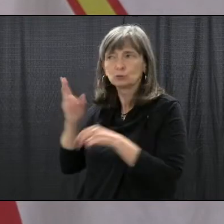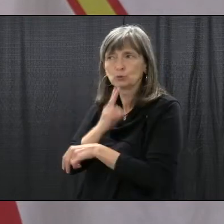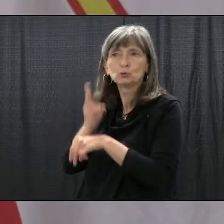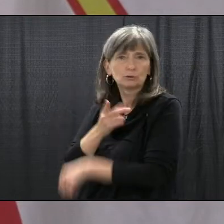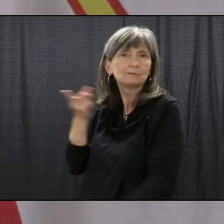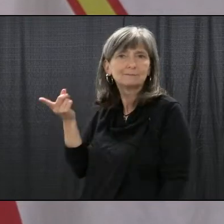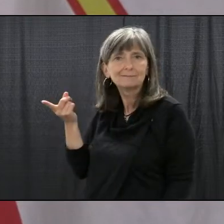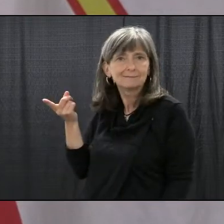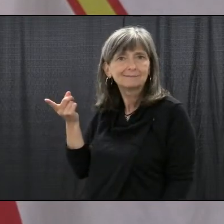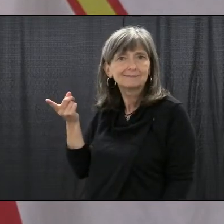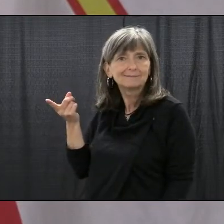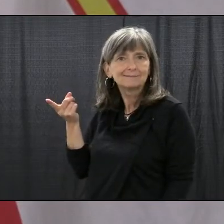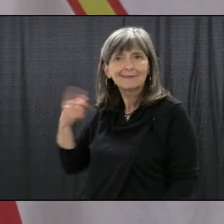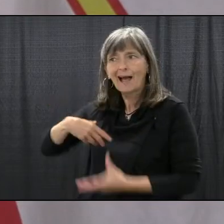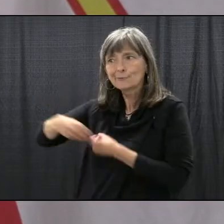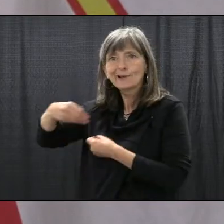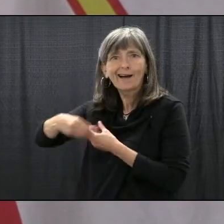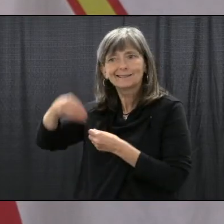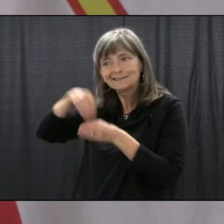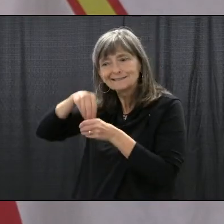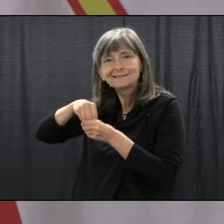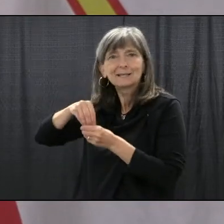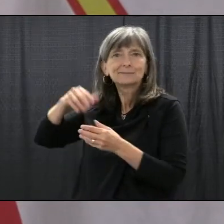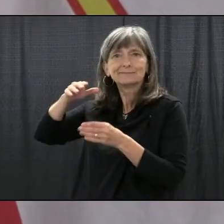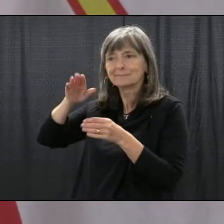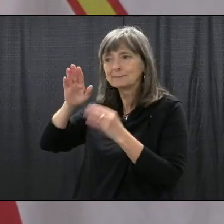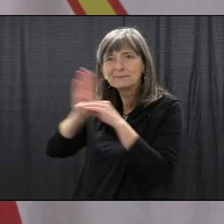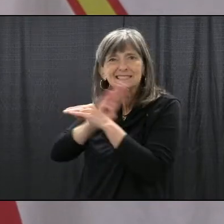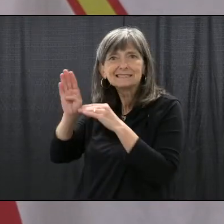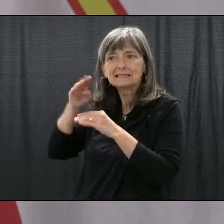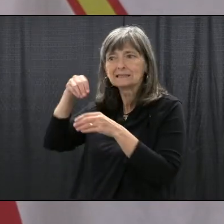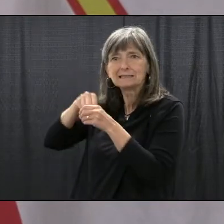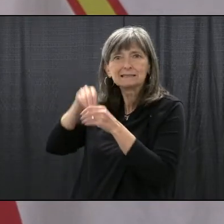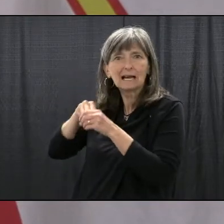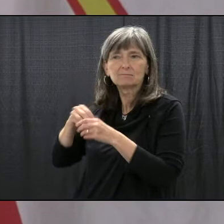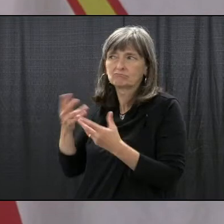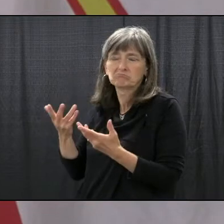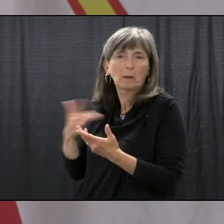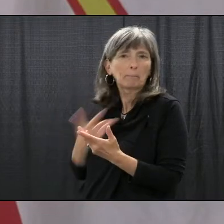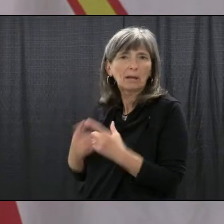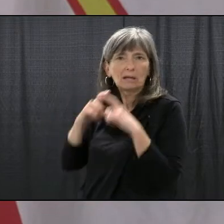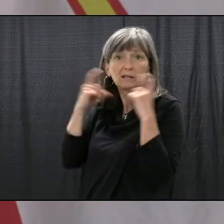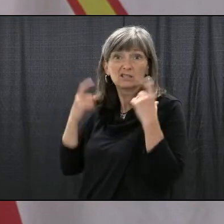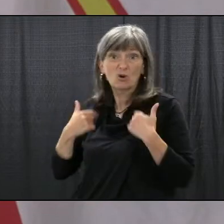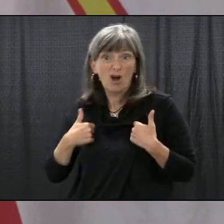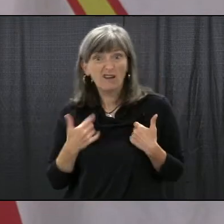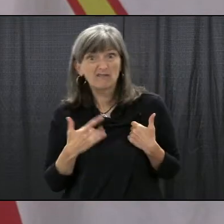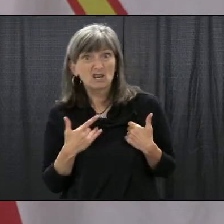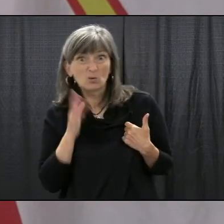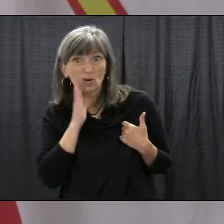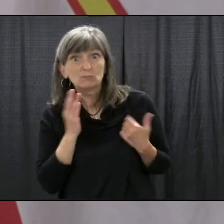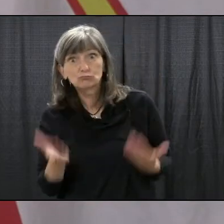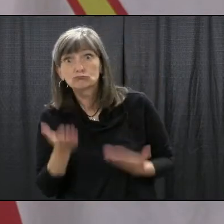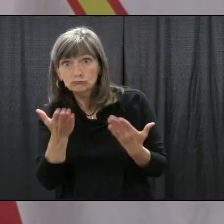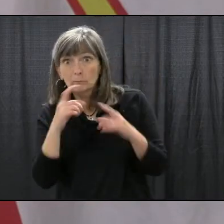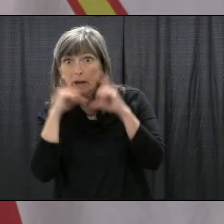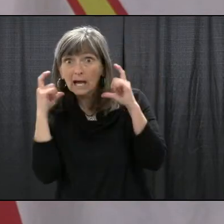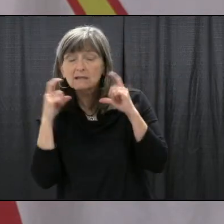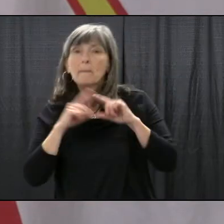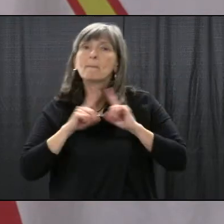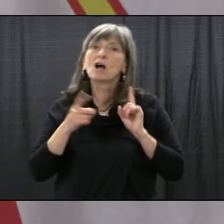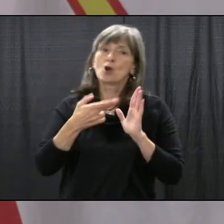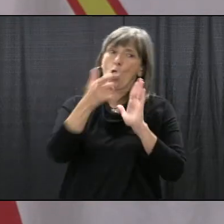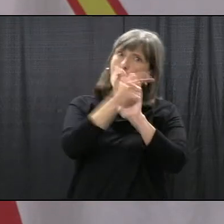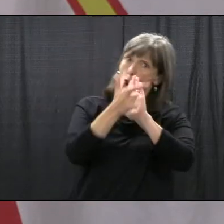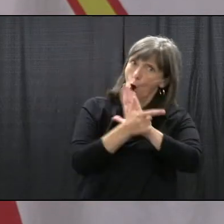mask on a regular basis when they're out in public. So I anticipate that people will continue to use the mask. We recommend that people do. It's just the question